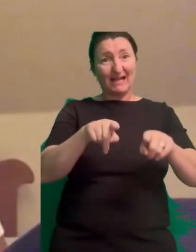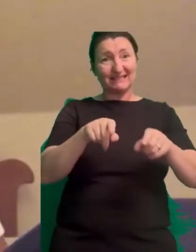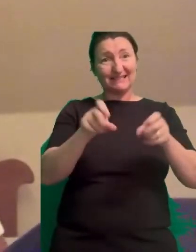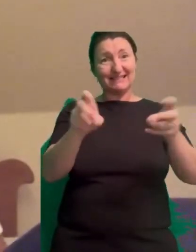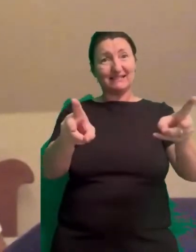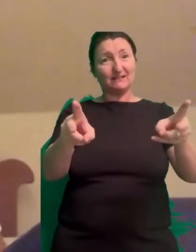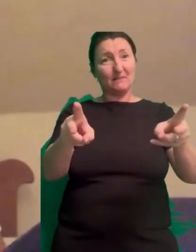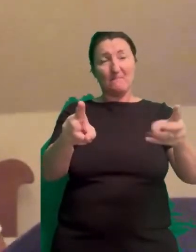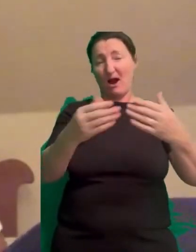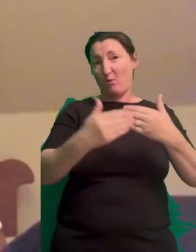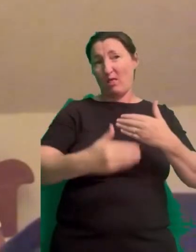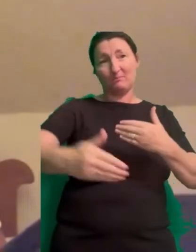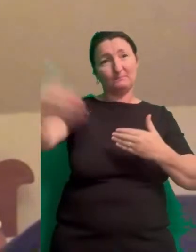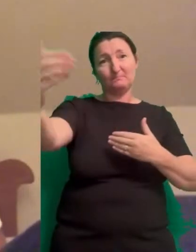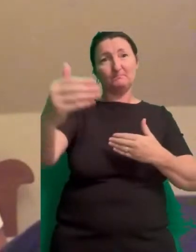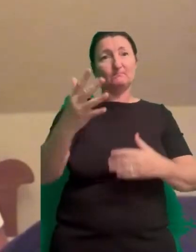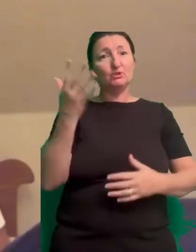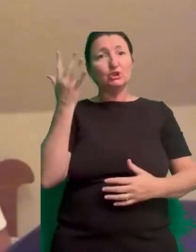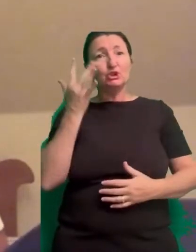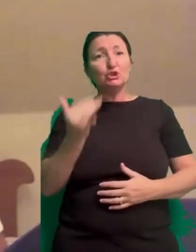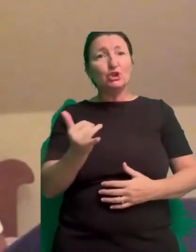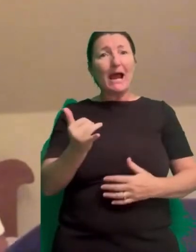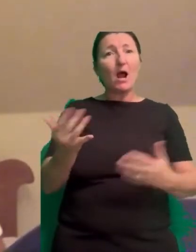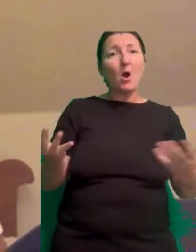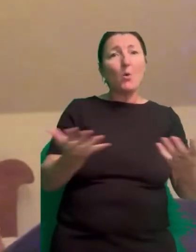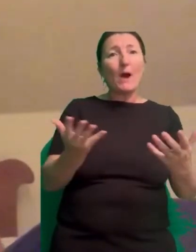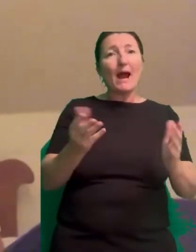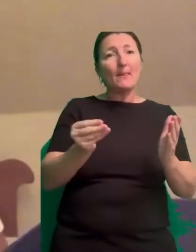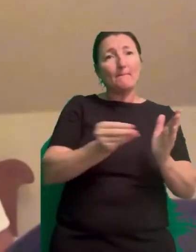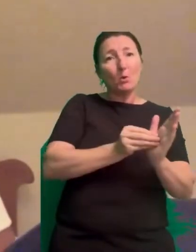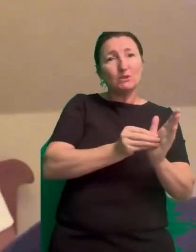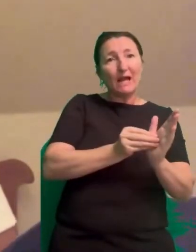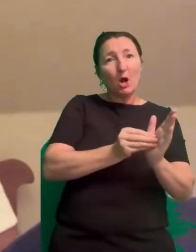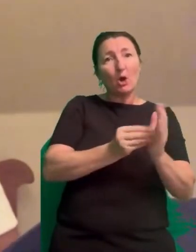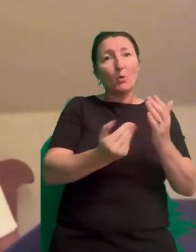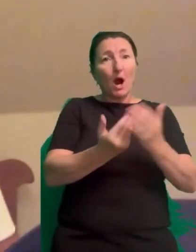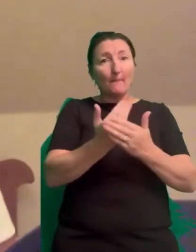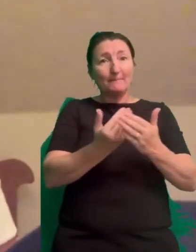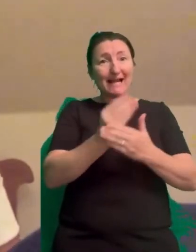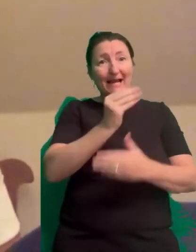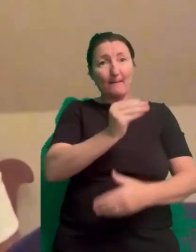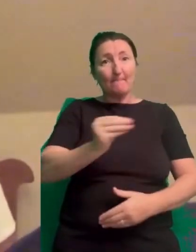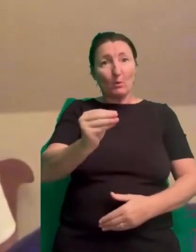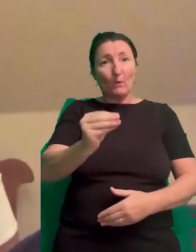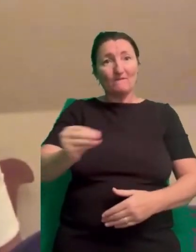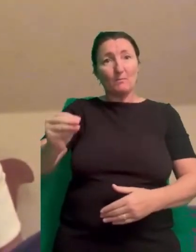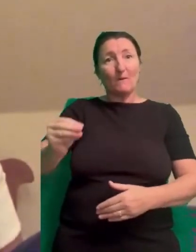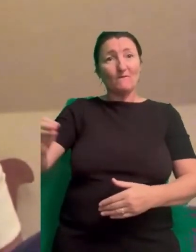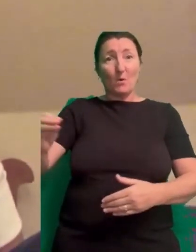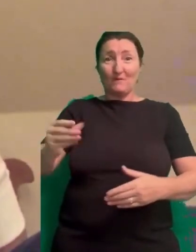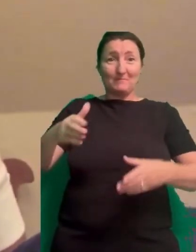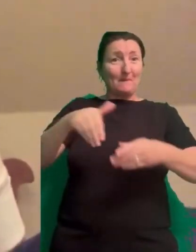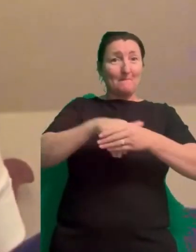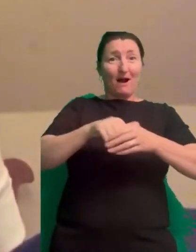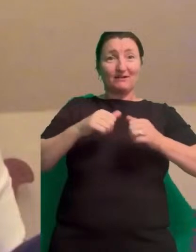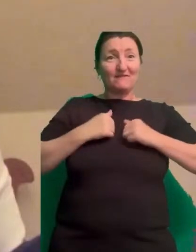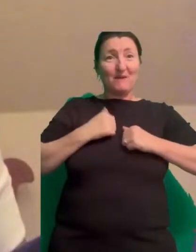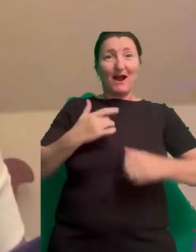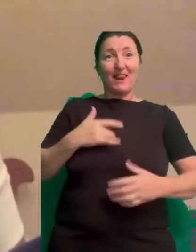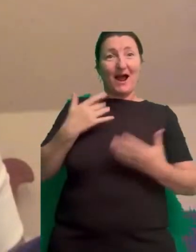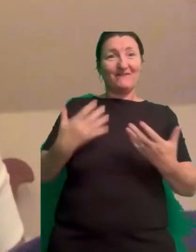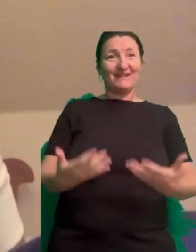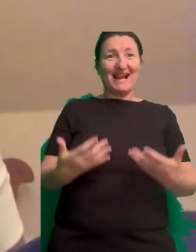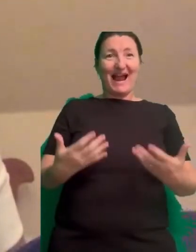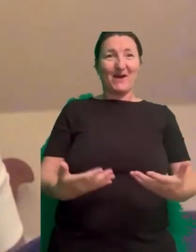around. So it's very much a part of my life now. I can't imagine not having a bright post-it note to tell me when to inject. And the last